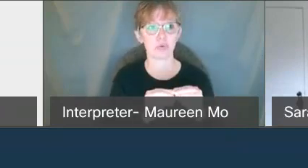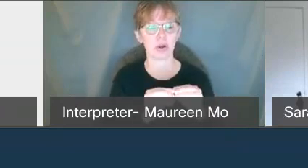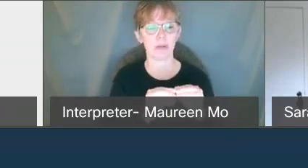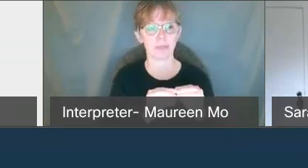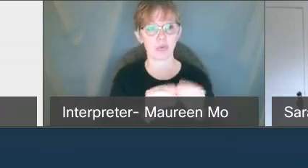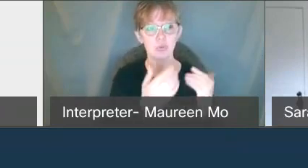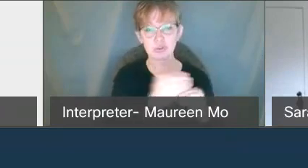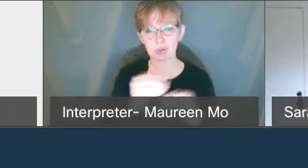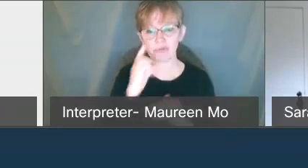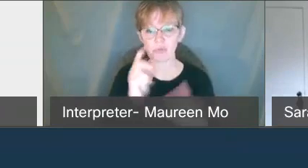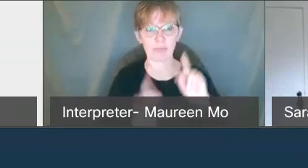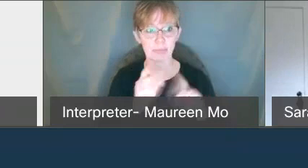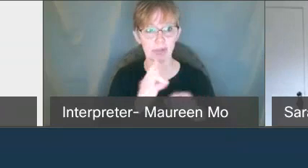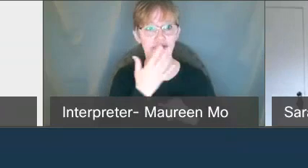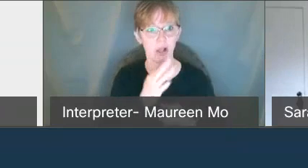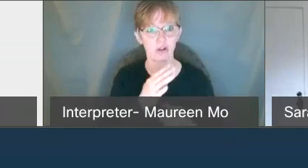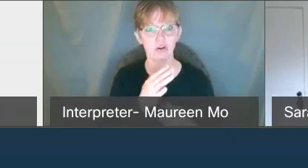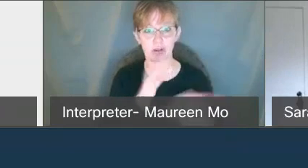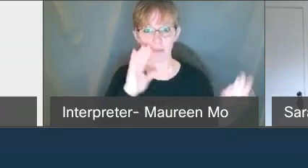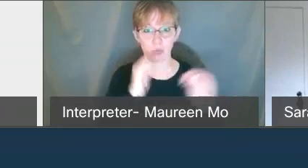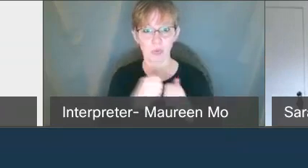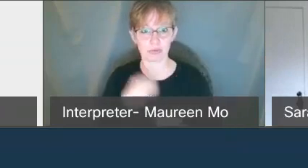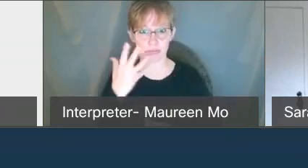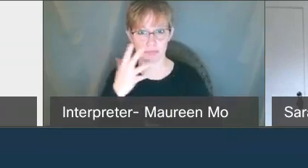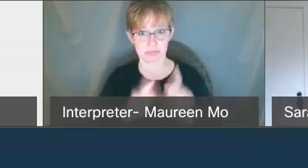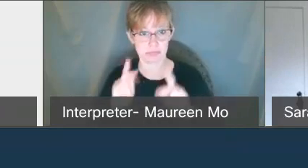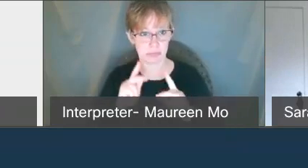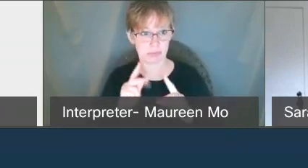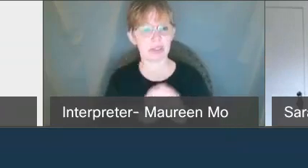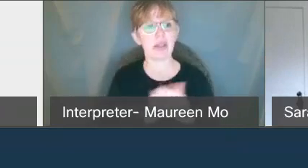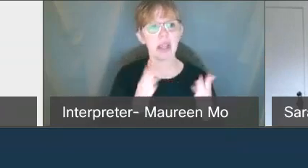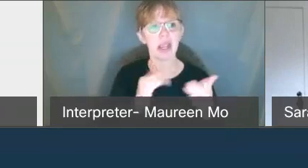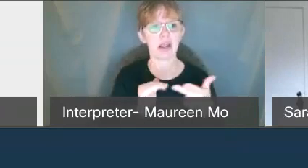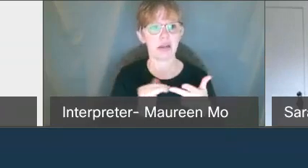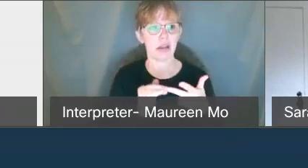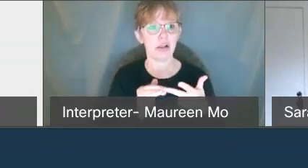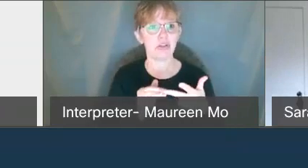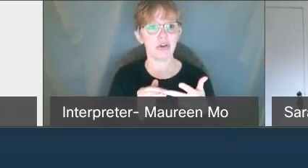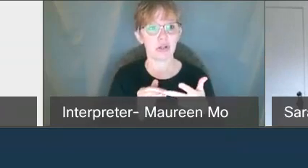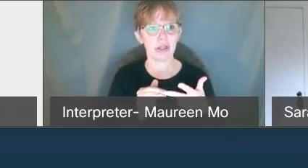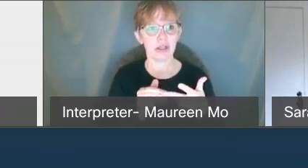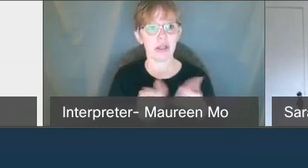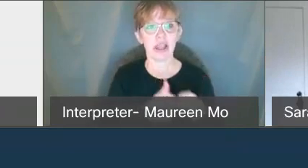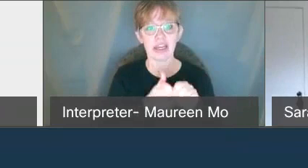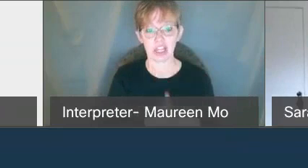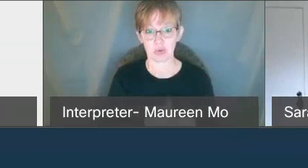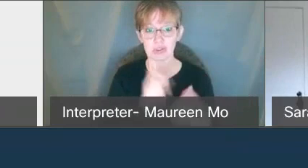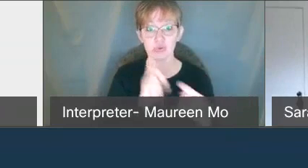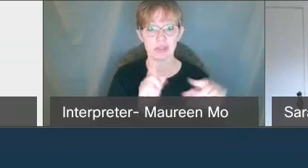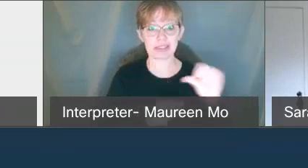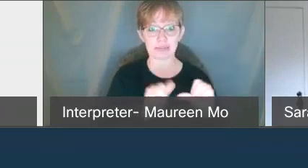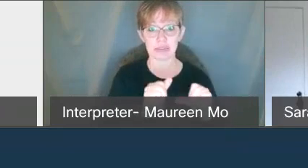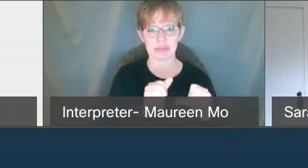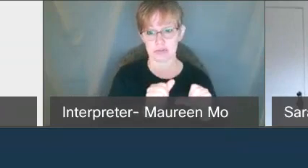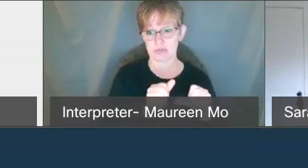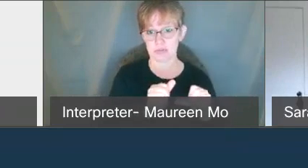And then we also find, again, that adherence is key. So there is some evidence that decision makers are more willing